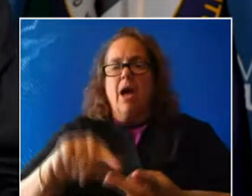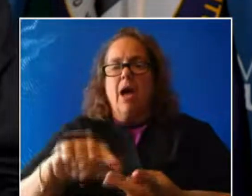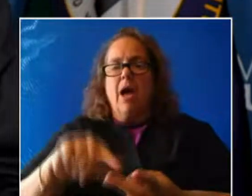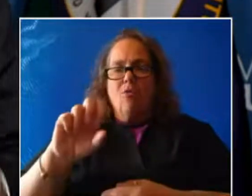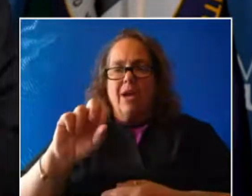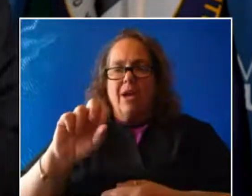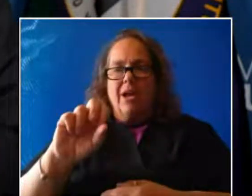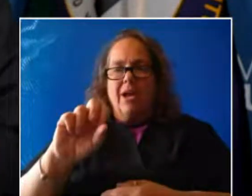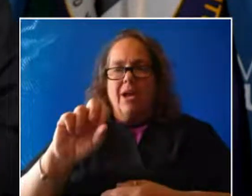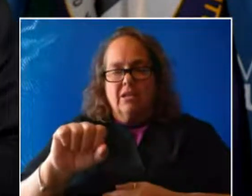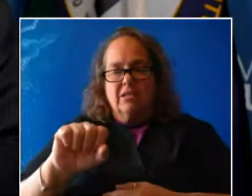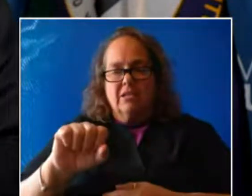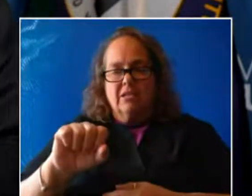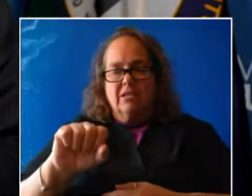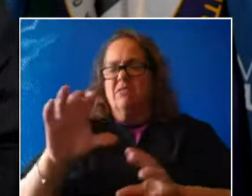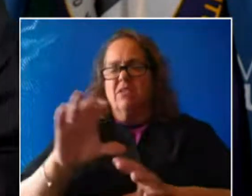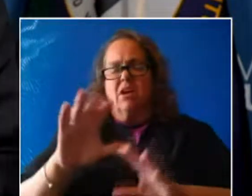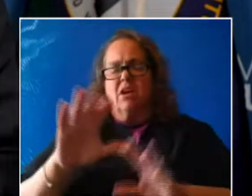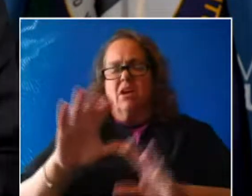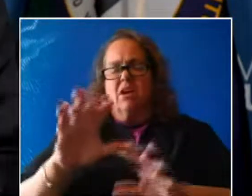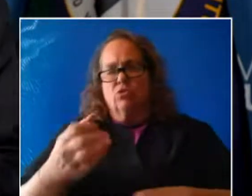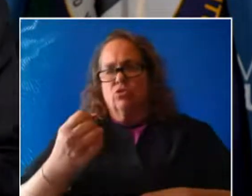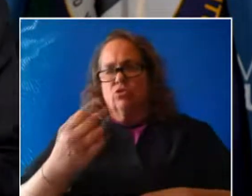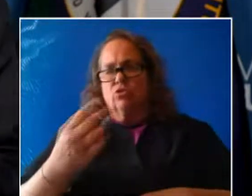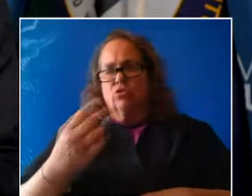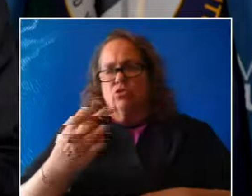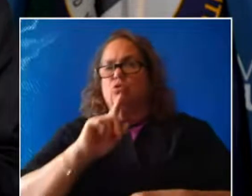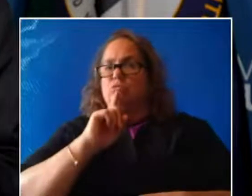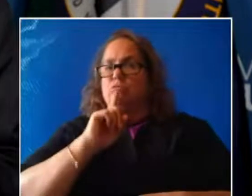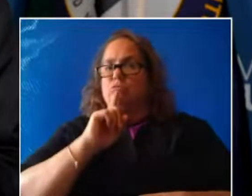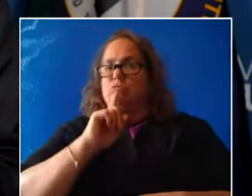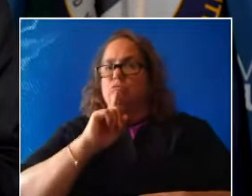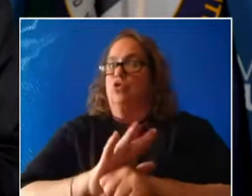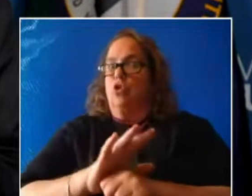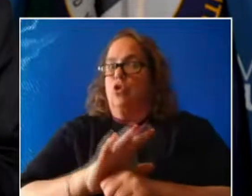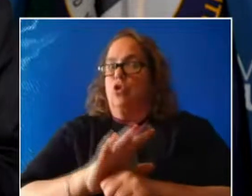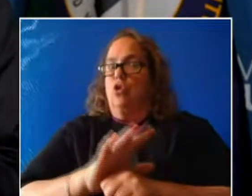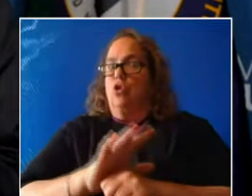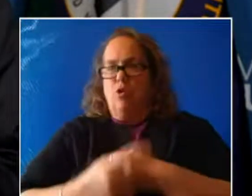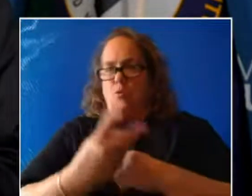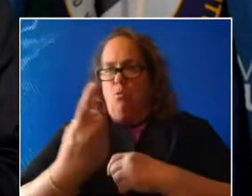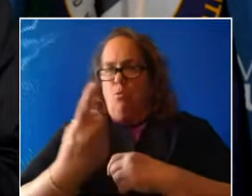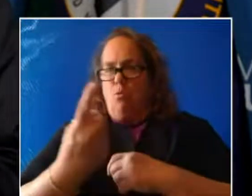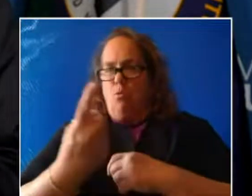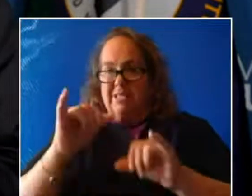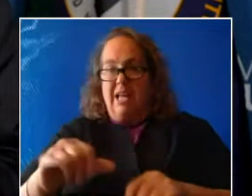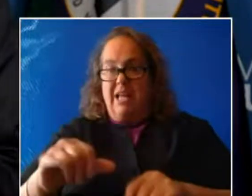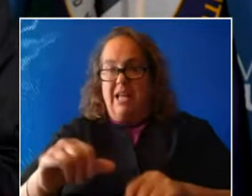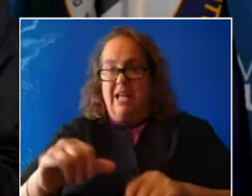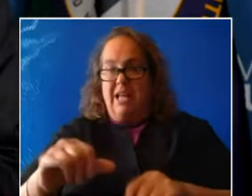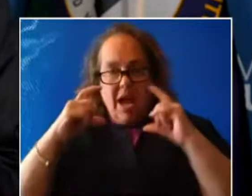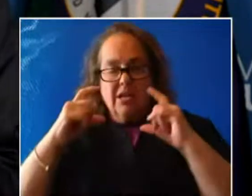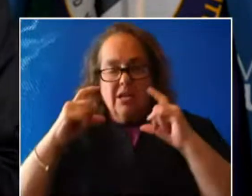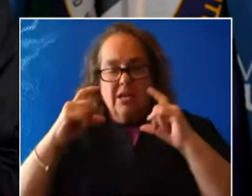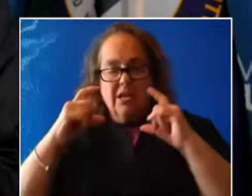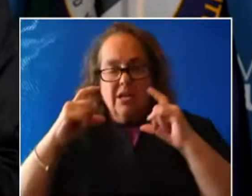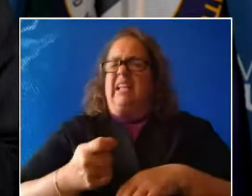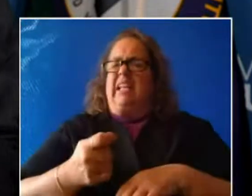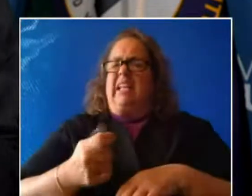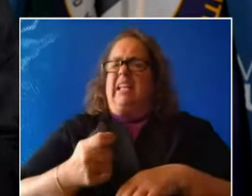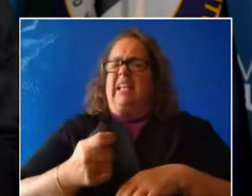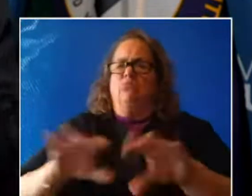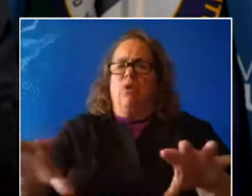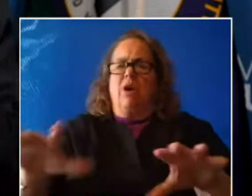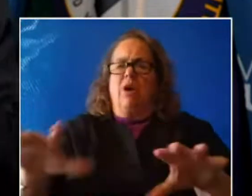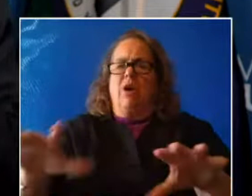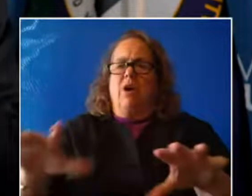at ensuring everybody remains masked. We have seen very little spread through them. In fact,